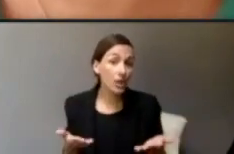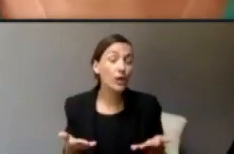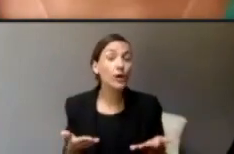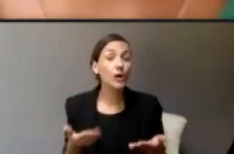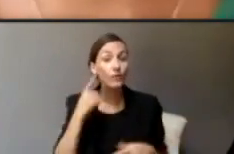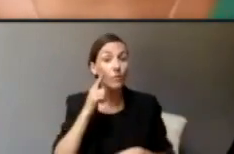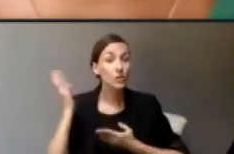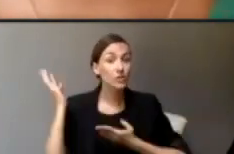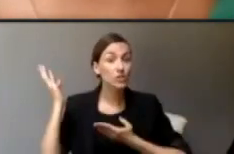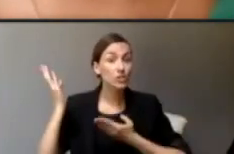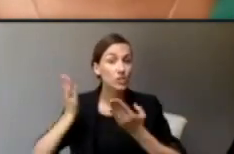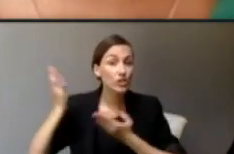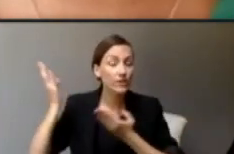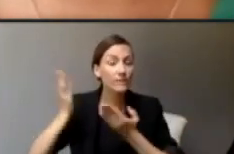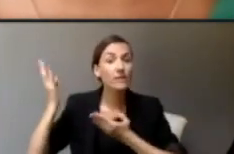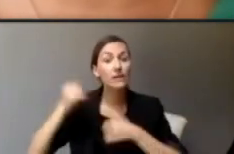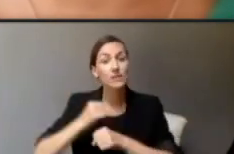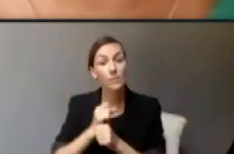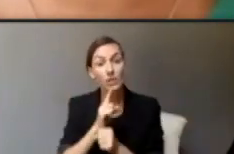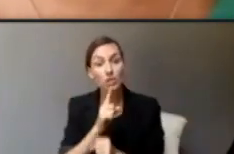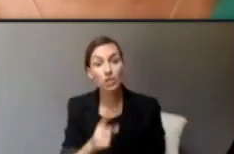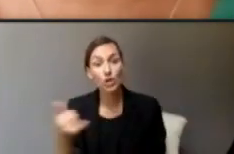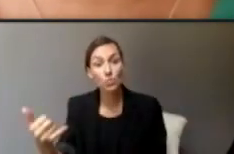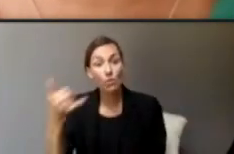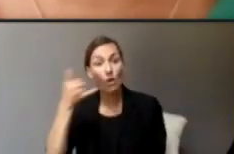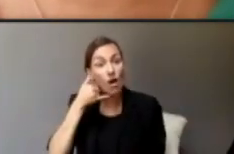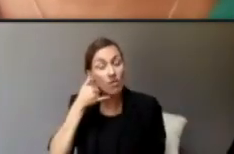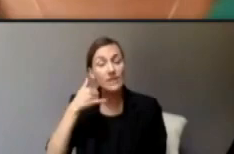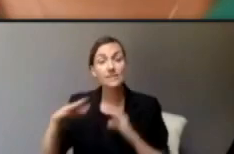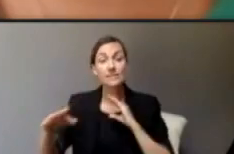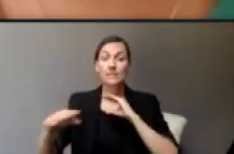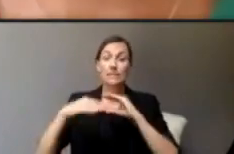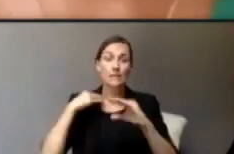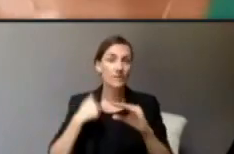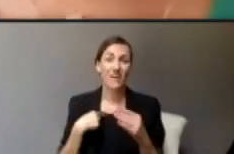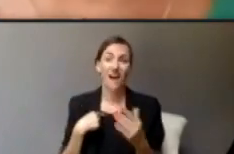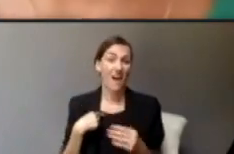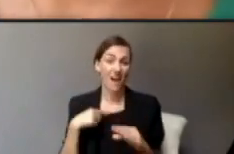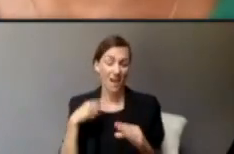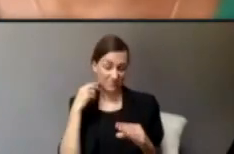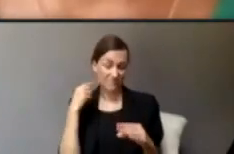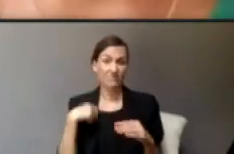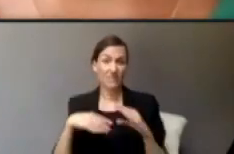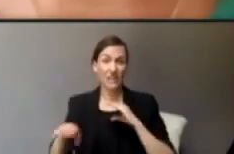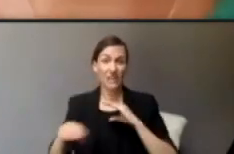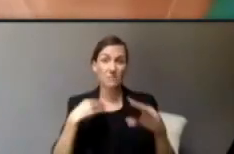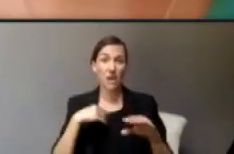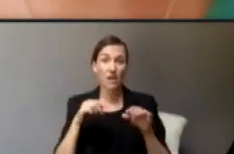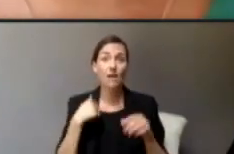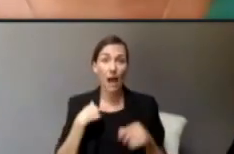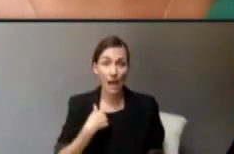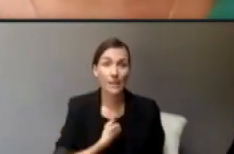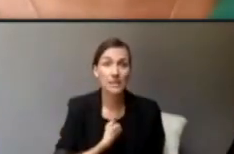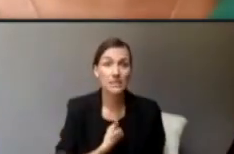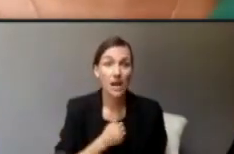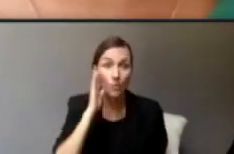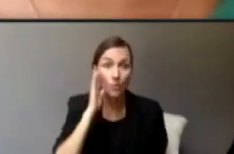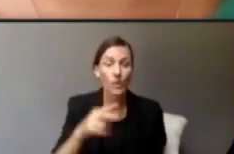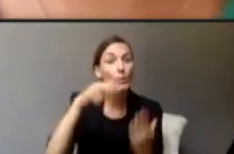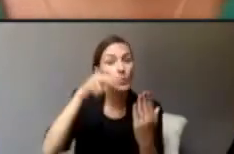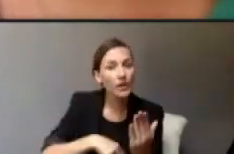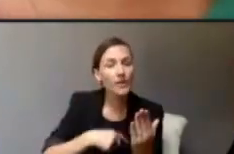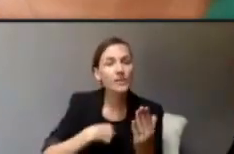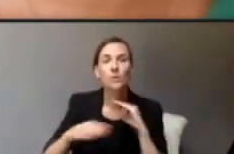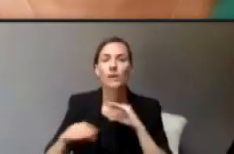serve, and so make sure you call us, send us an email. I check my email. So send me an email. It's